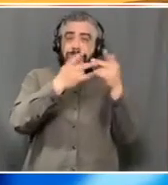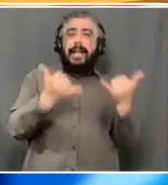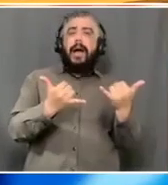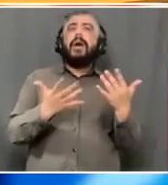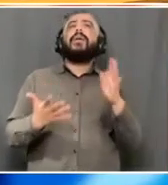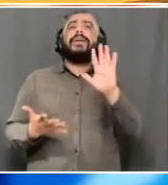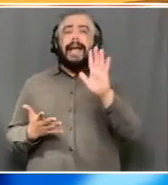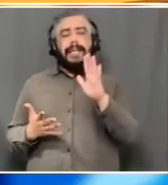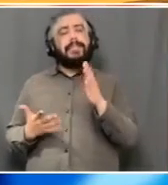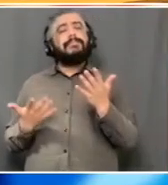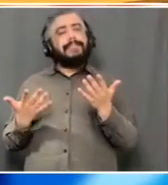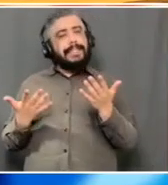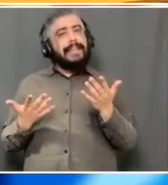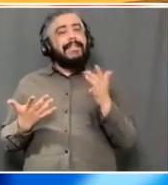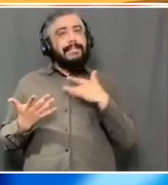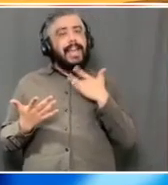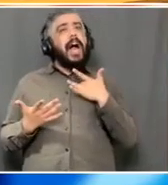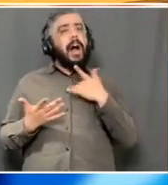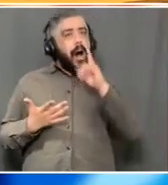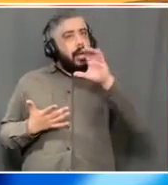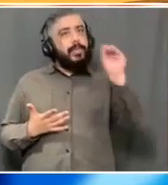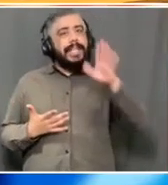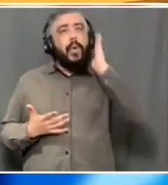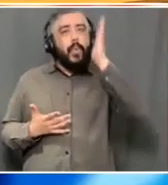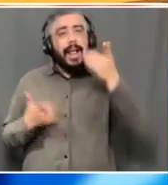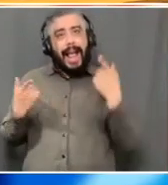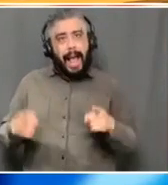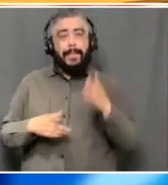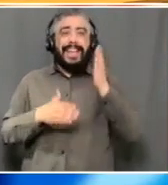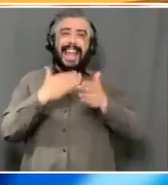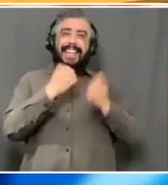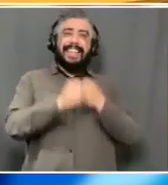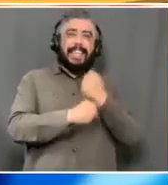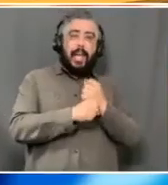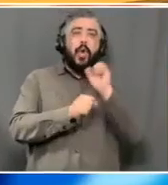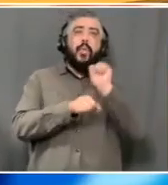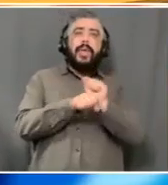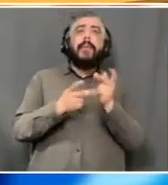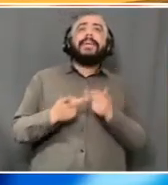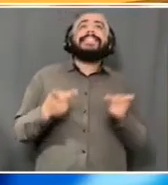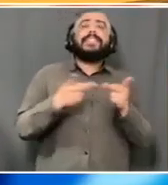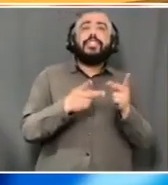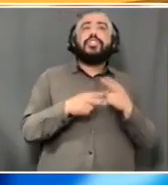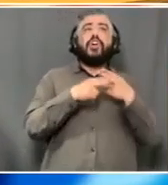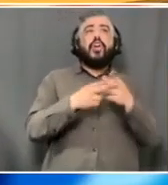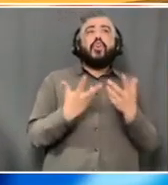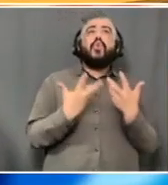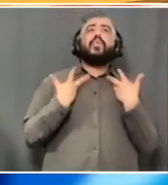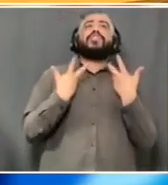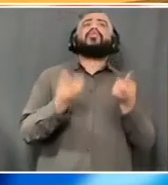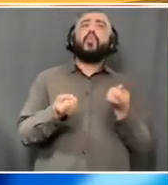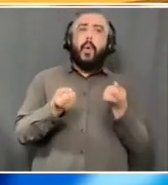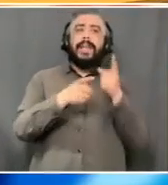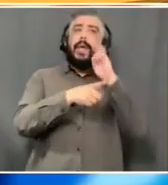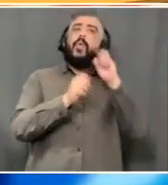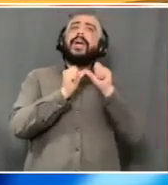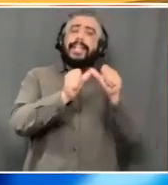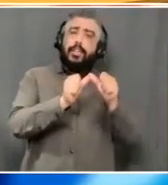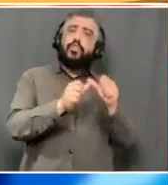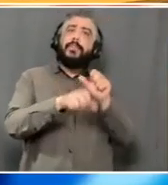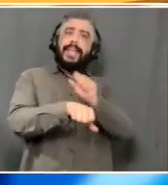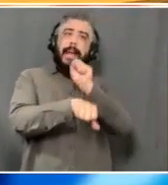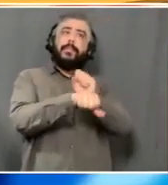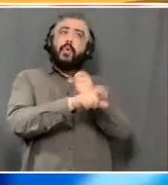we're going to end the year with positions that we call that they're restored, meaning that they're going to continue to be employed by the district. And